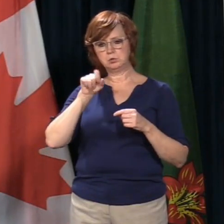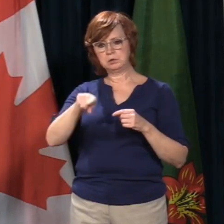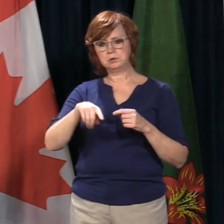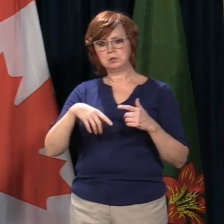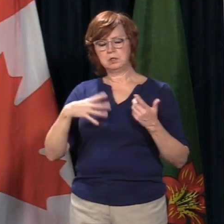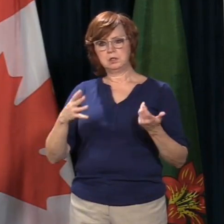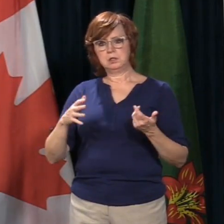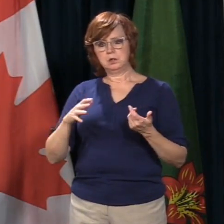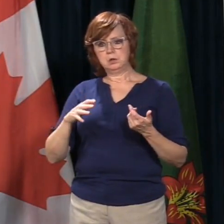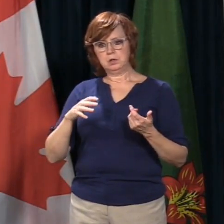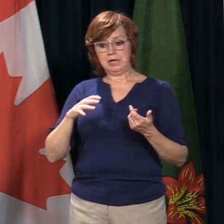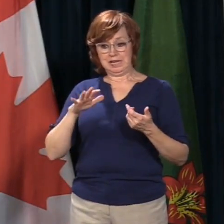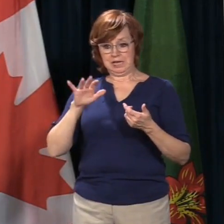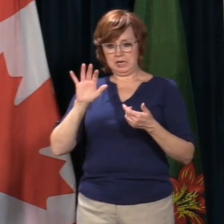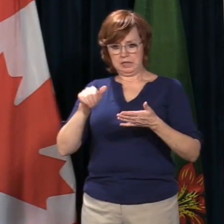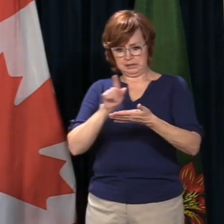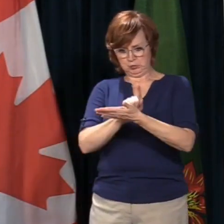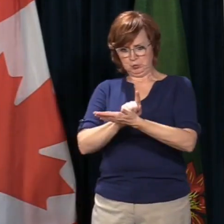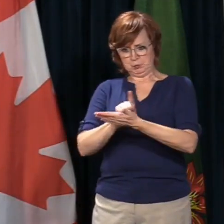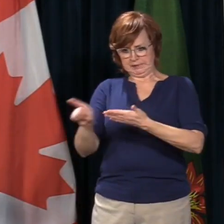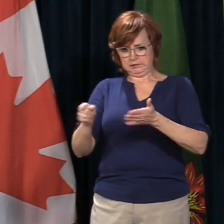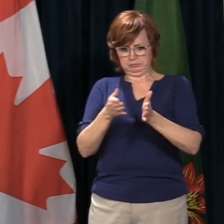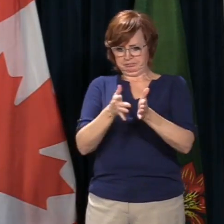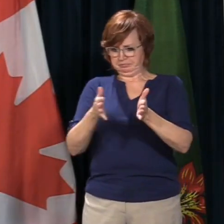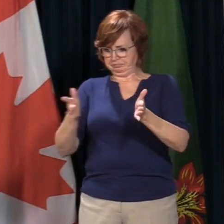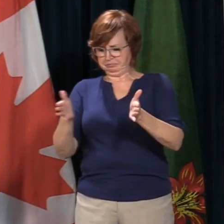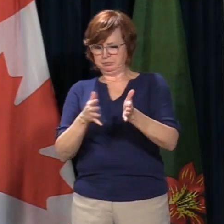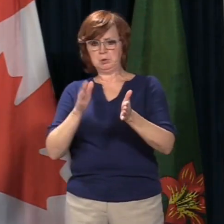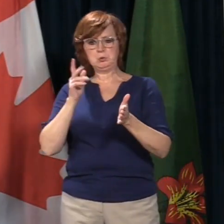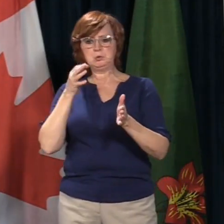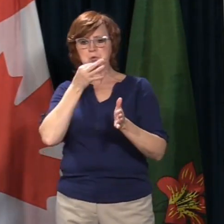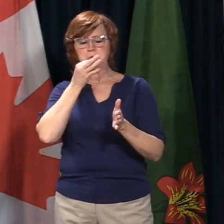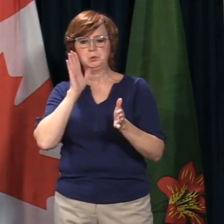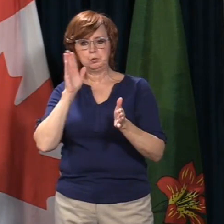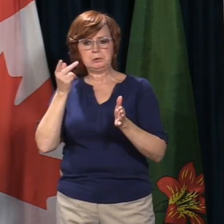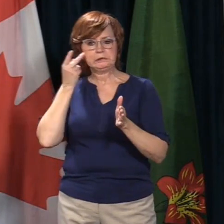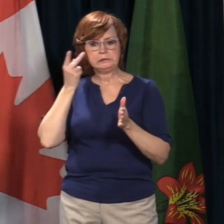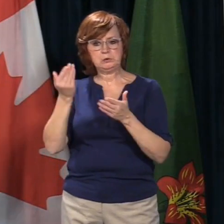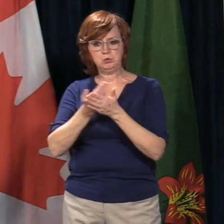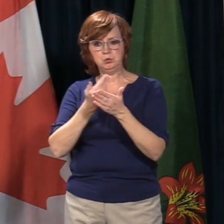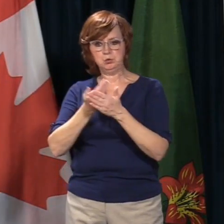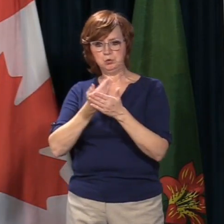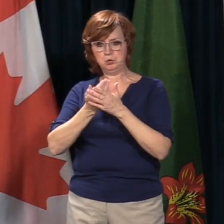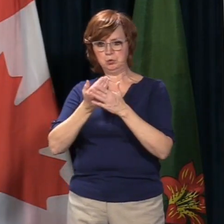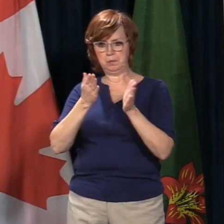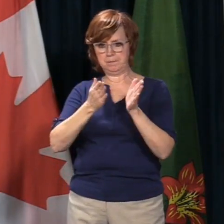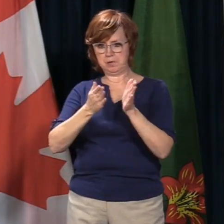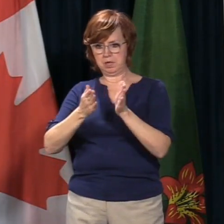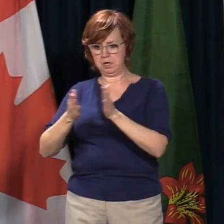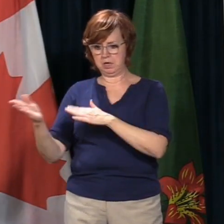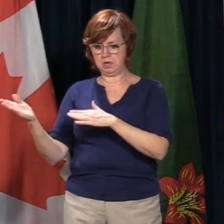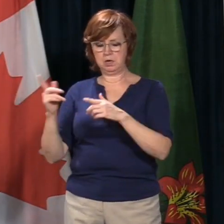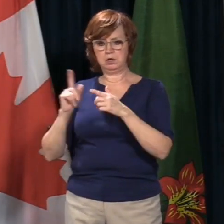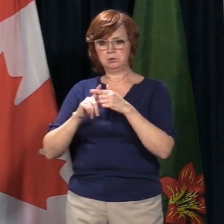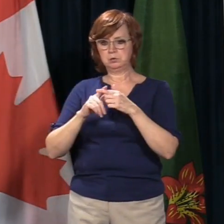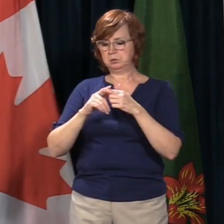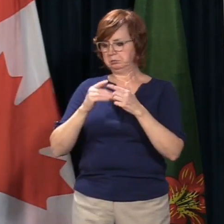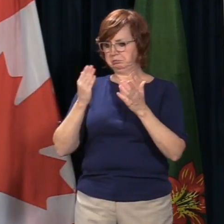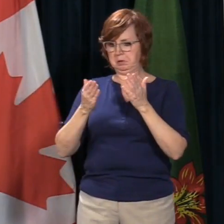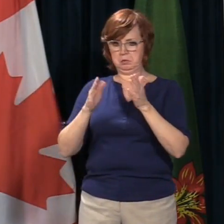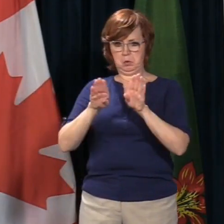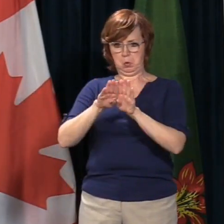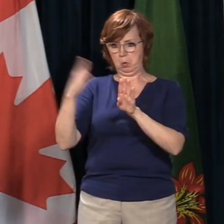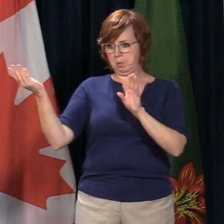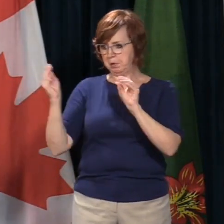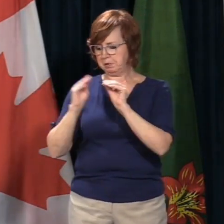to perhaps start lifting some of the restrictions, allow some businesses to go to start opening. We're told that testing capacity is kind of key to